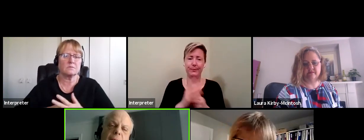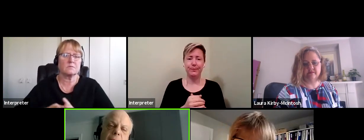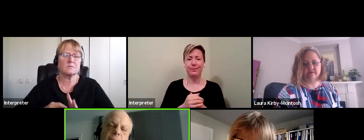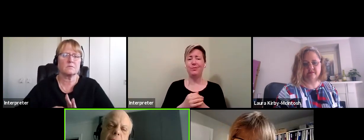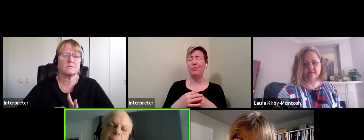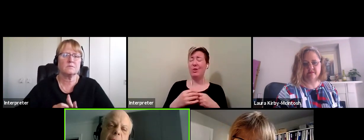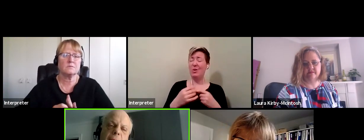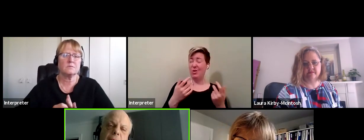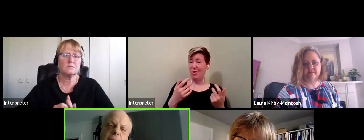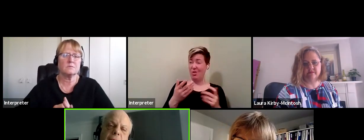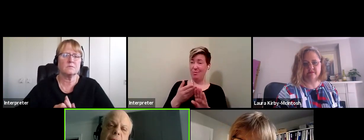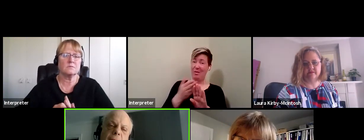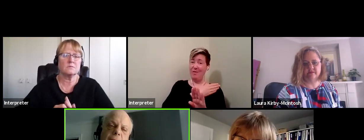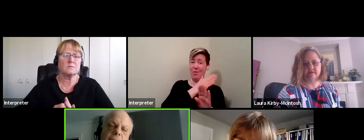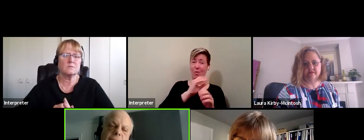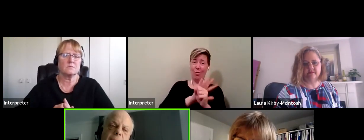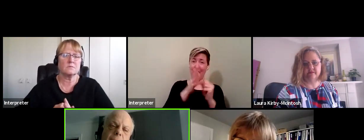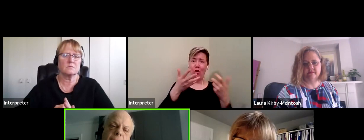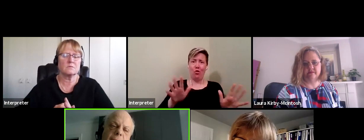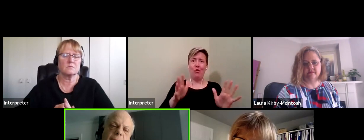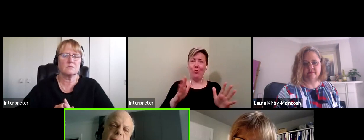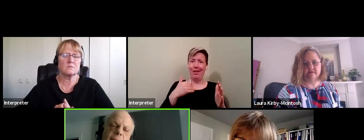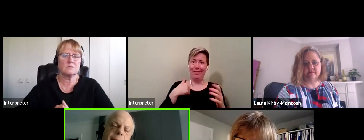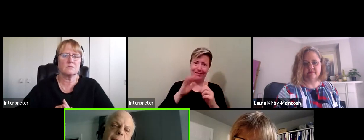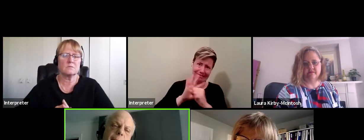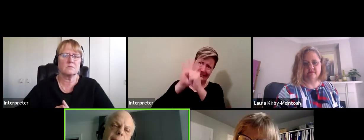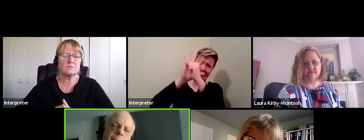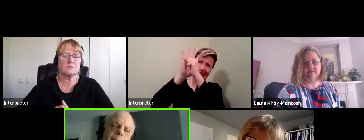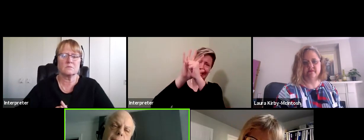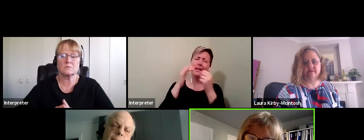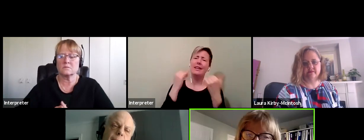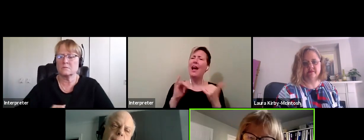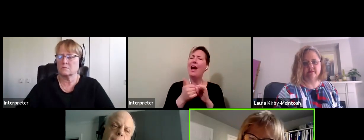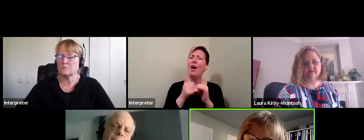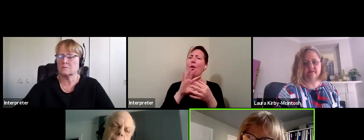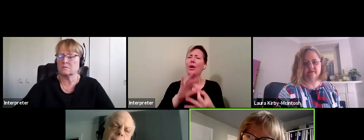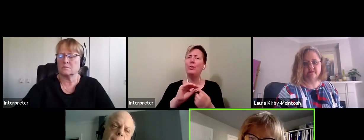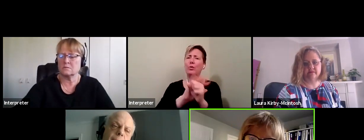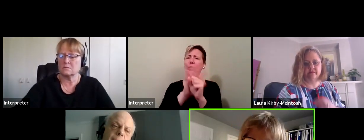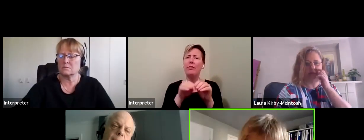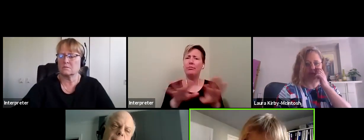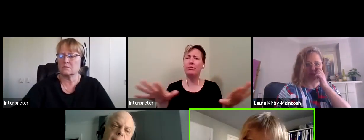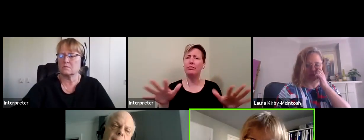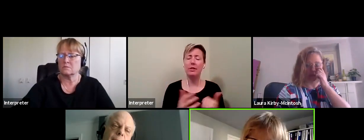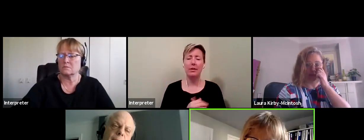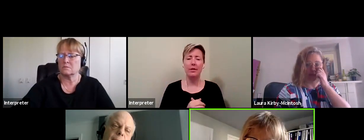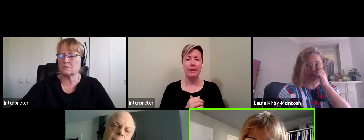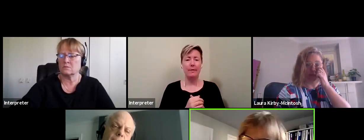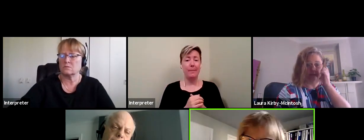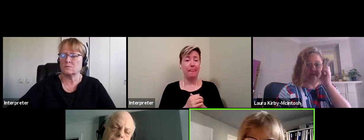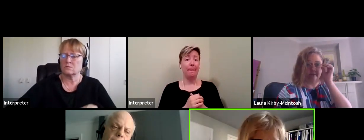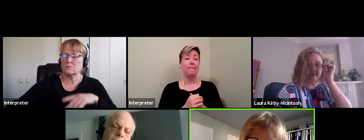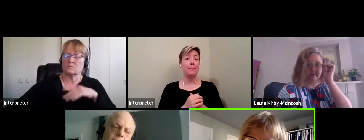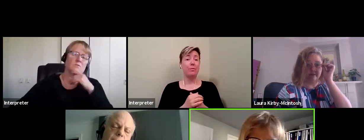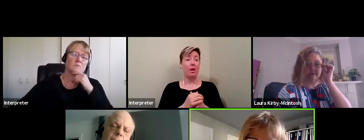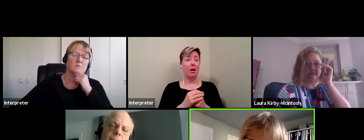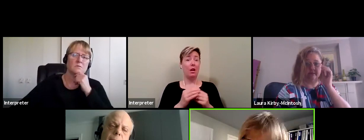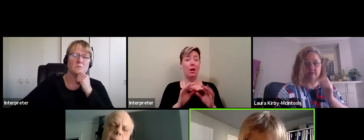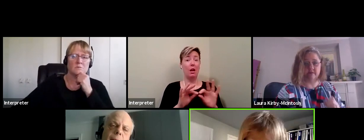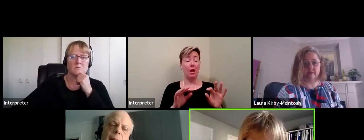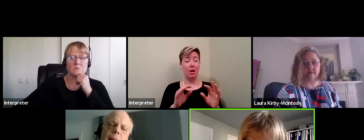now with COVID in inundating the healthcare system? Good question. Just look at this. Effective communication is essential